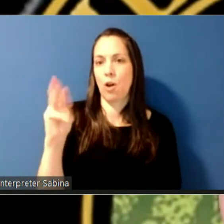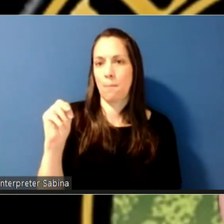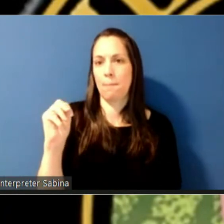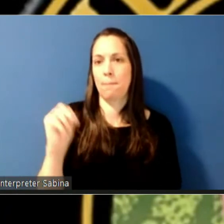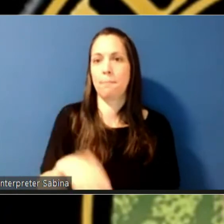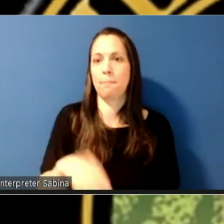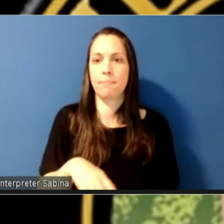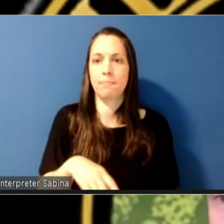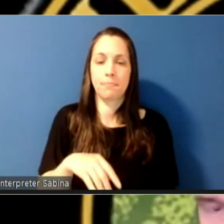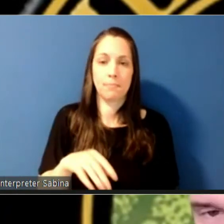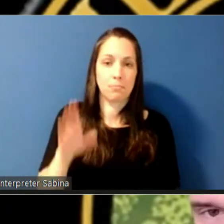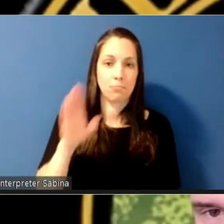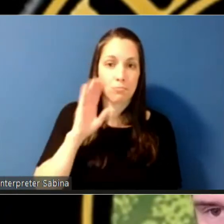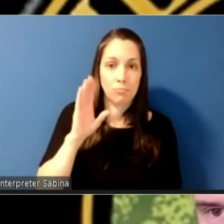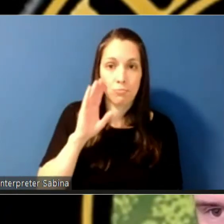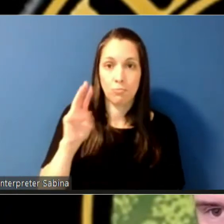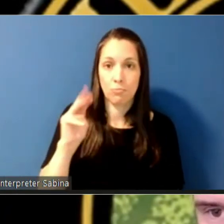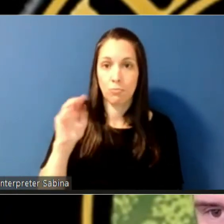Matt, are you with us?